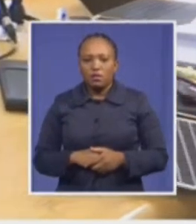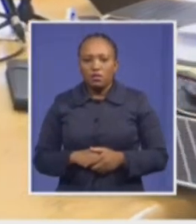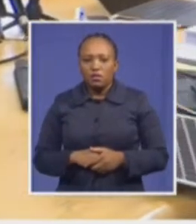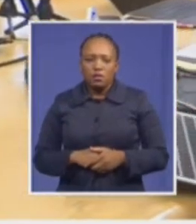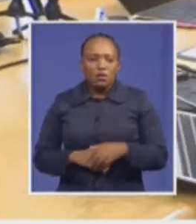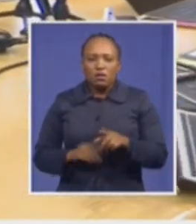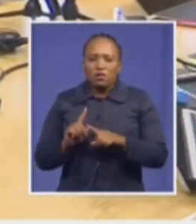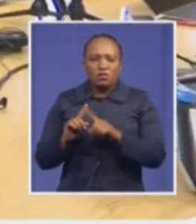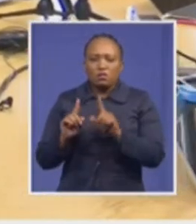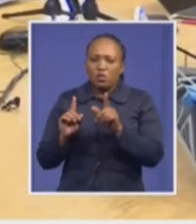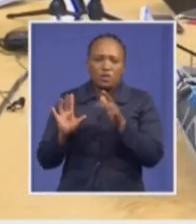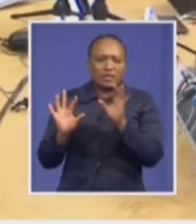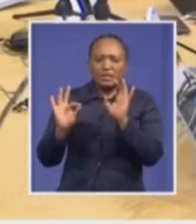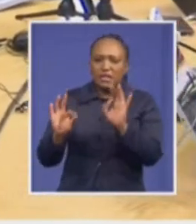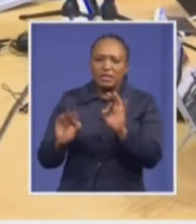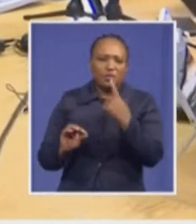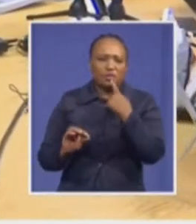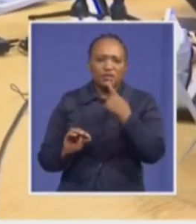not a big deal.